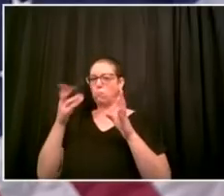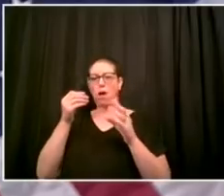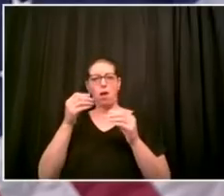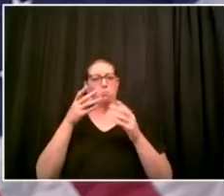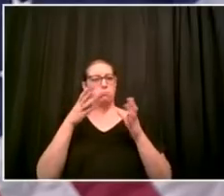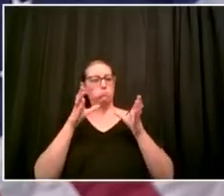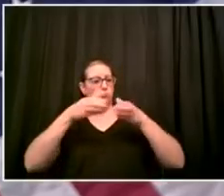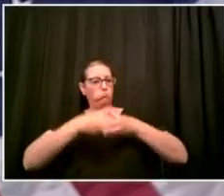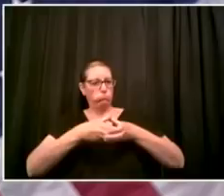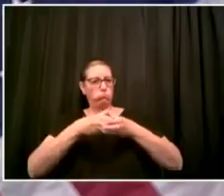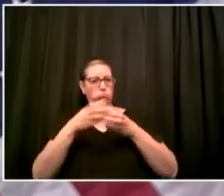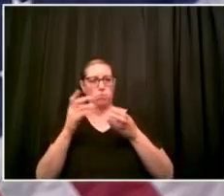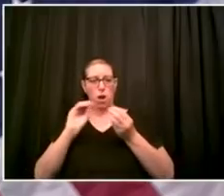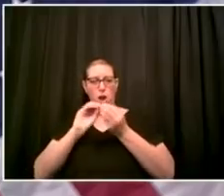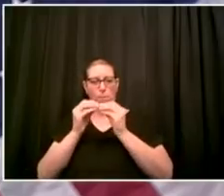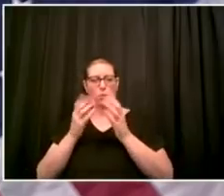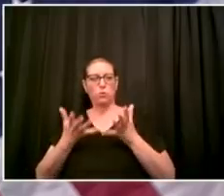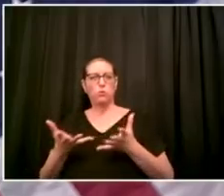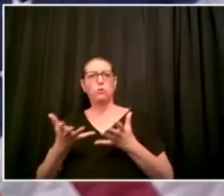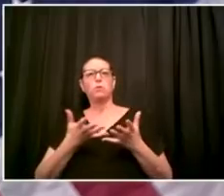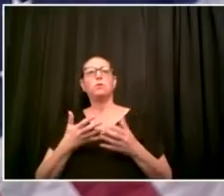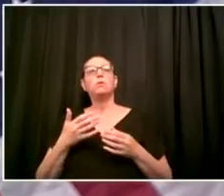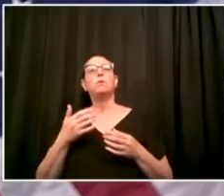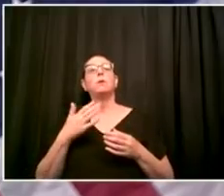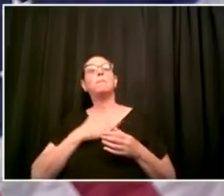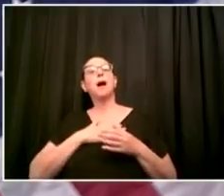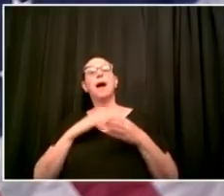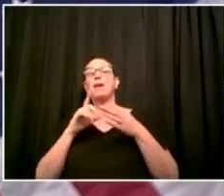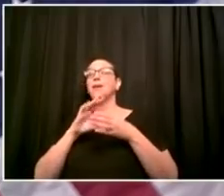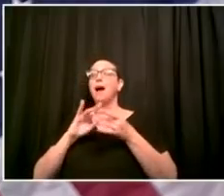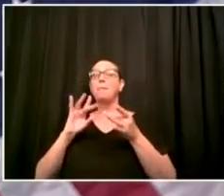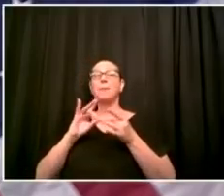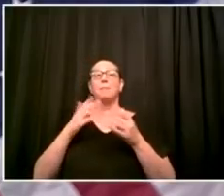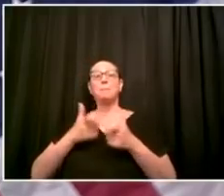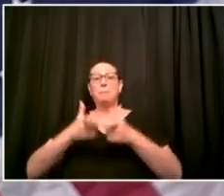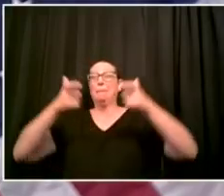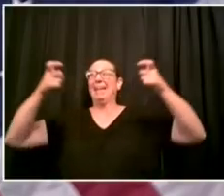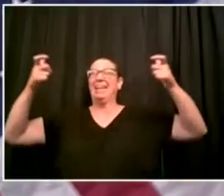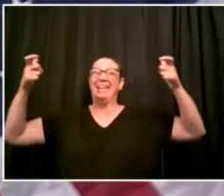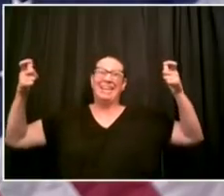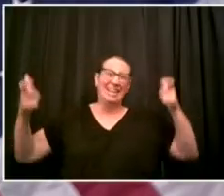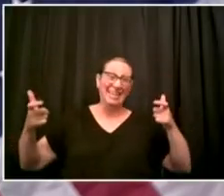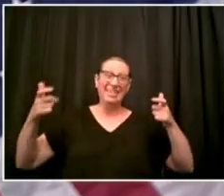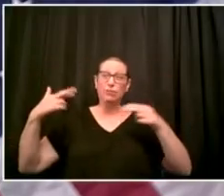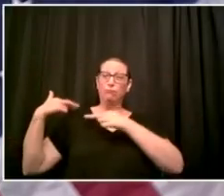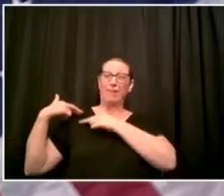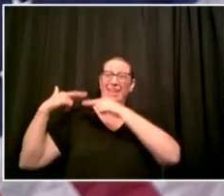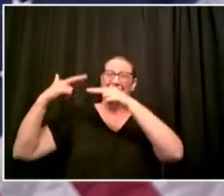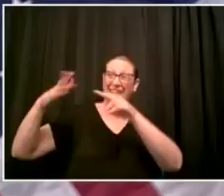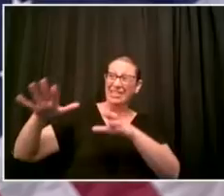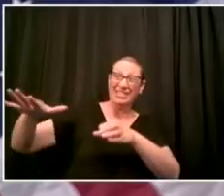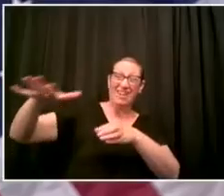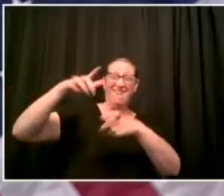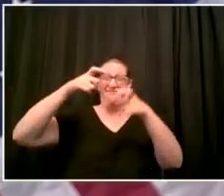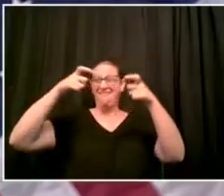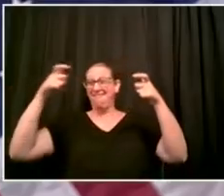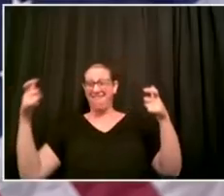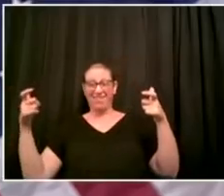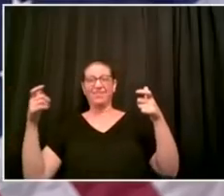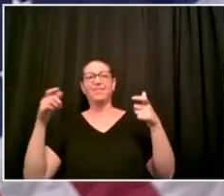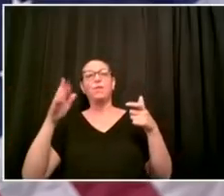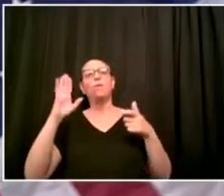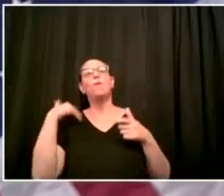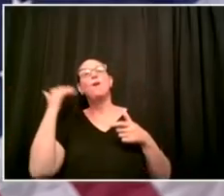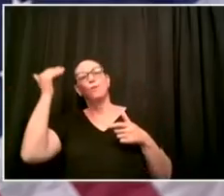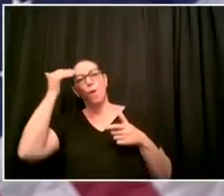traditional religious services where you're talking about hundreds, even thousands of people gathered together. I know there's a deep yearning to restart. What I'm